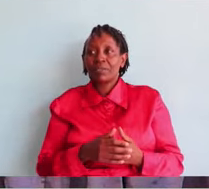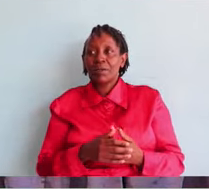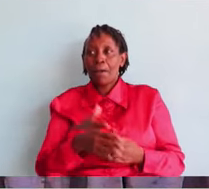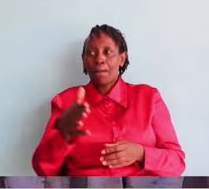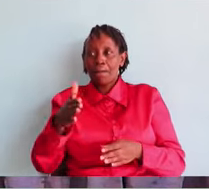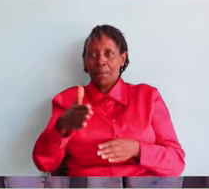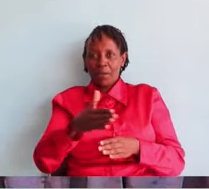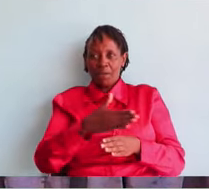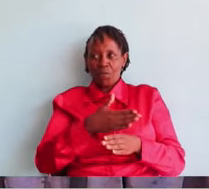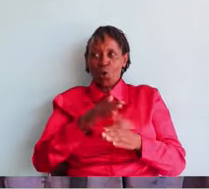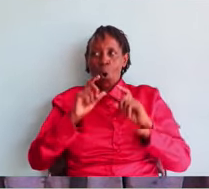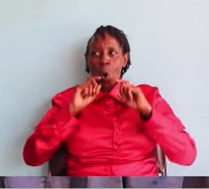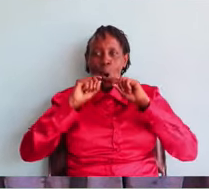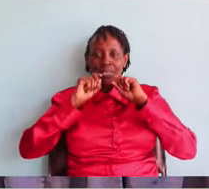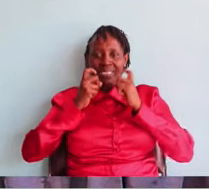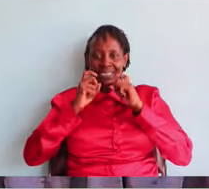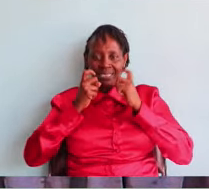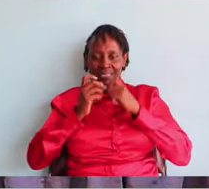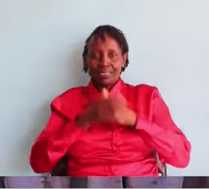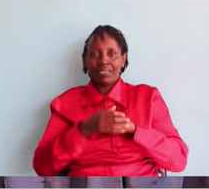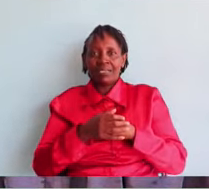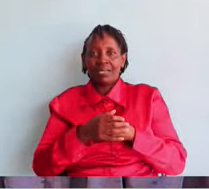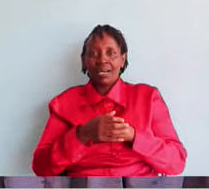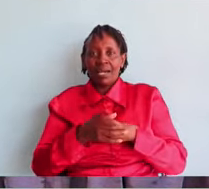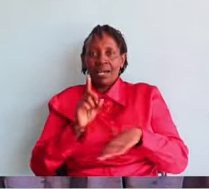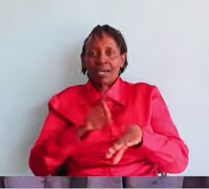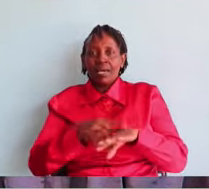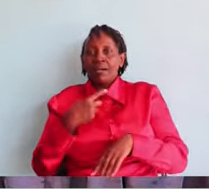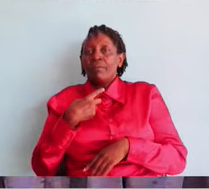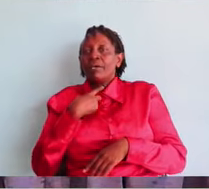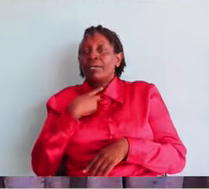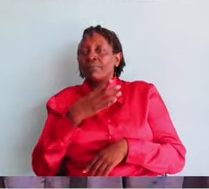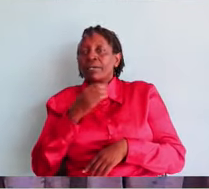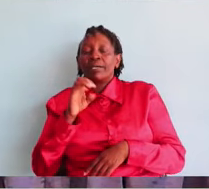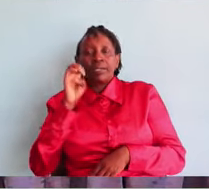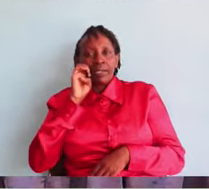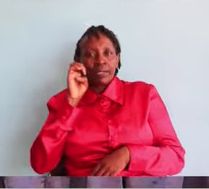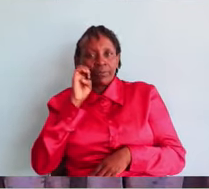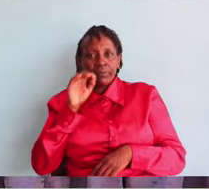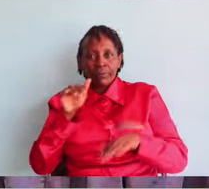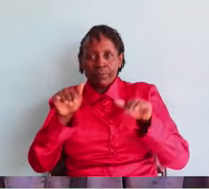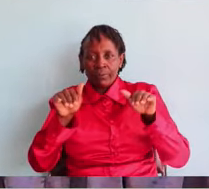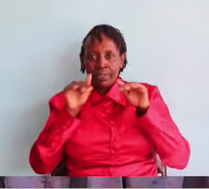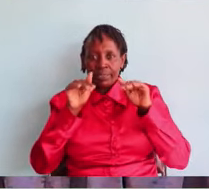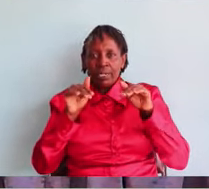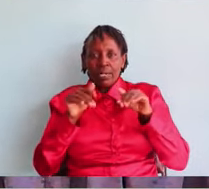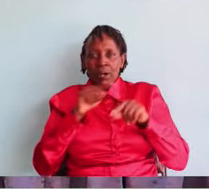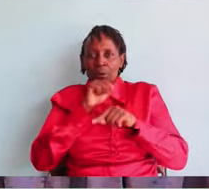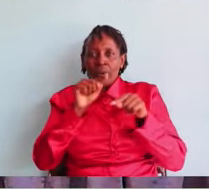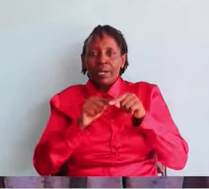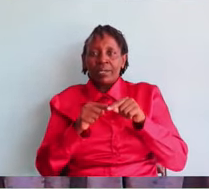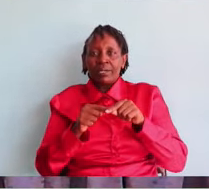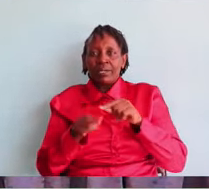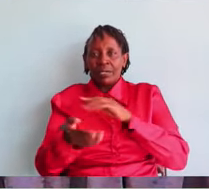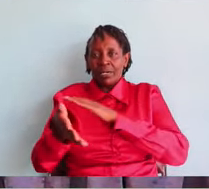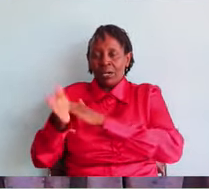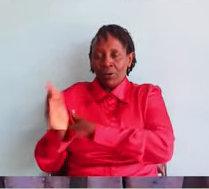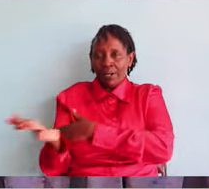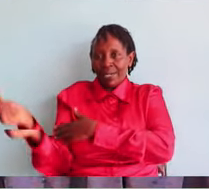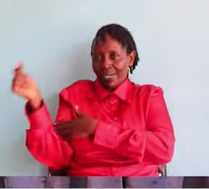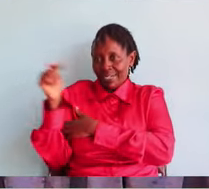sin came, when Adam and Eve used to look forward to that time when God would come and, you know,